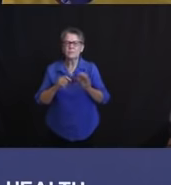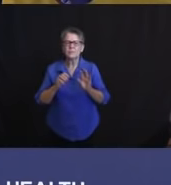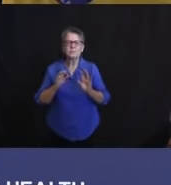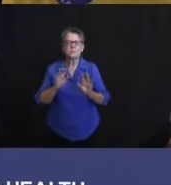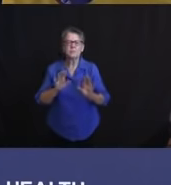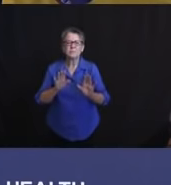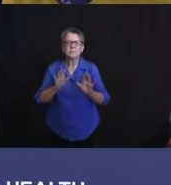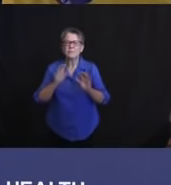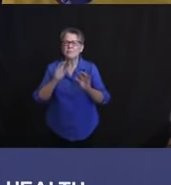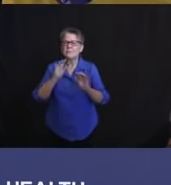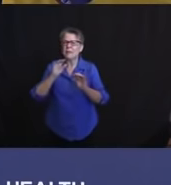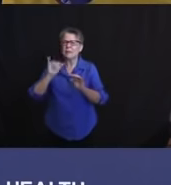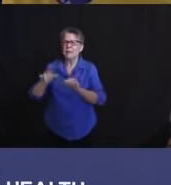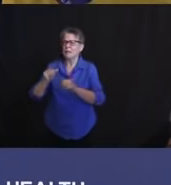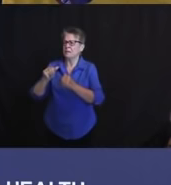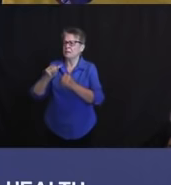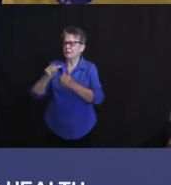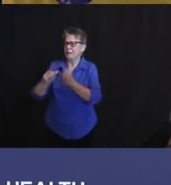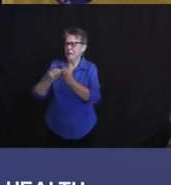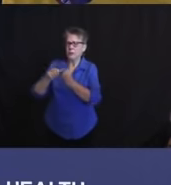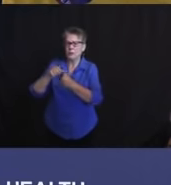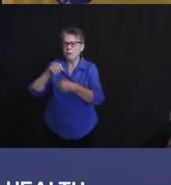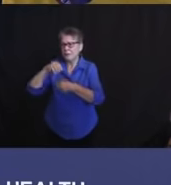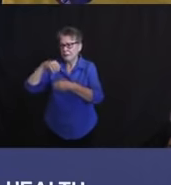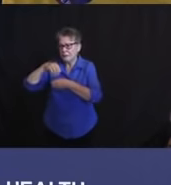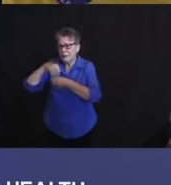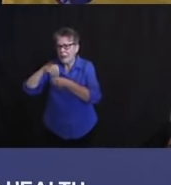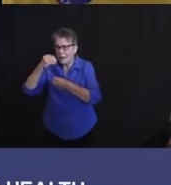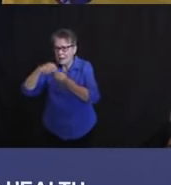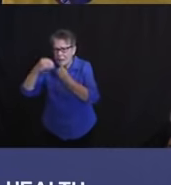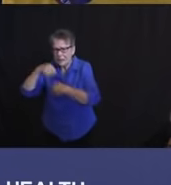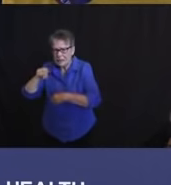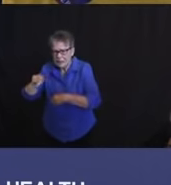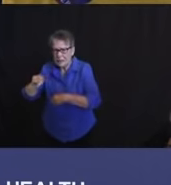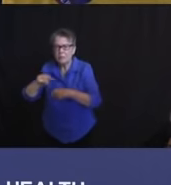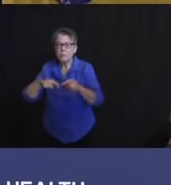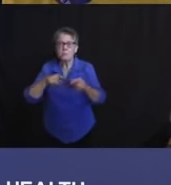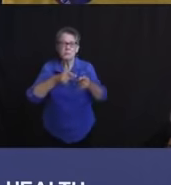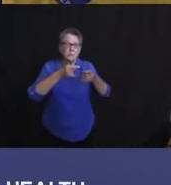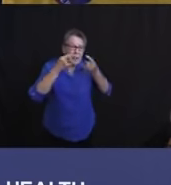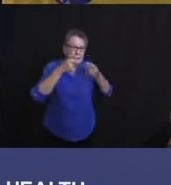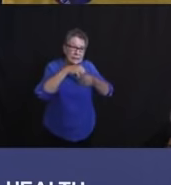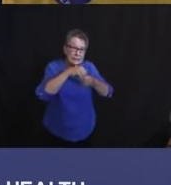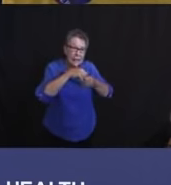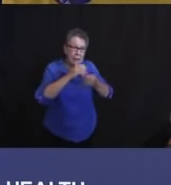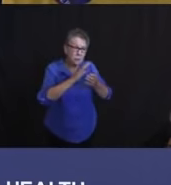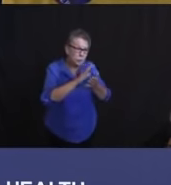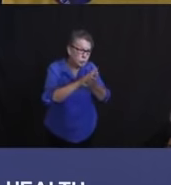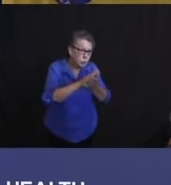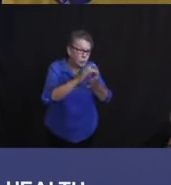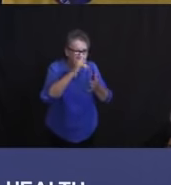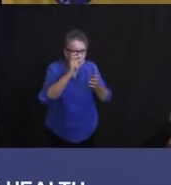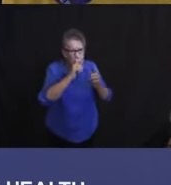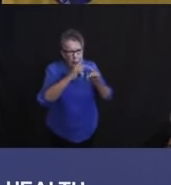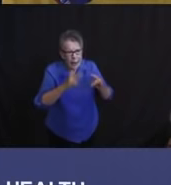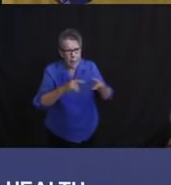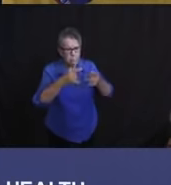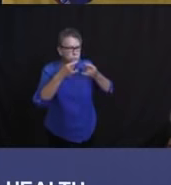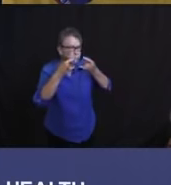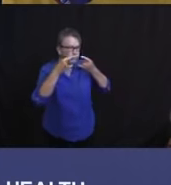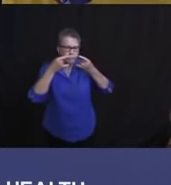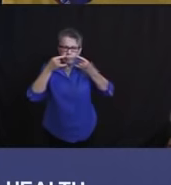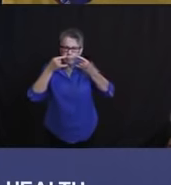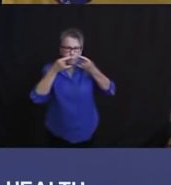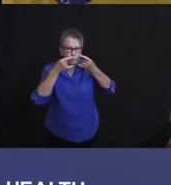would just say this: we will continue to raise the outdoor limits. We've already raised them meaningfully. I think we raised them again on this coming Monday to 500, Matt. Is